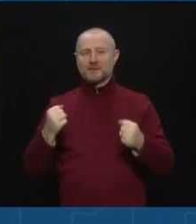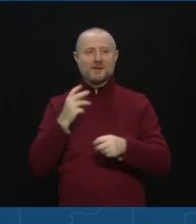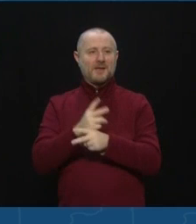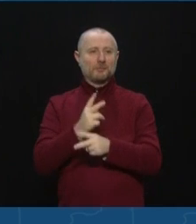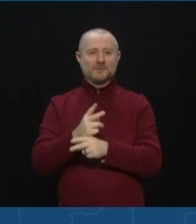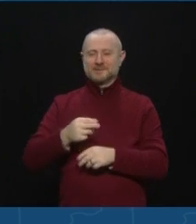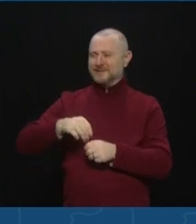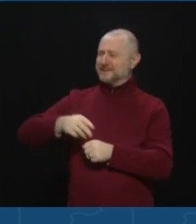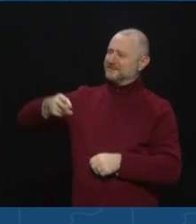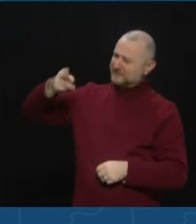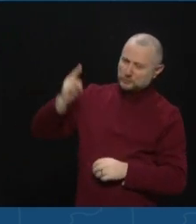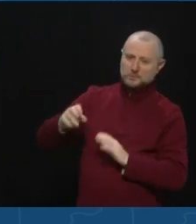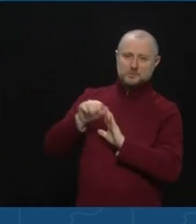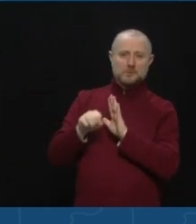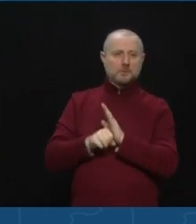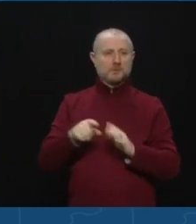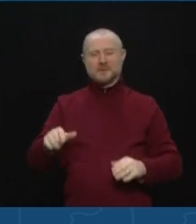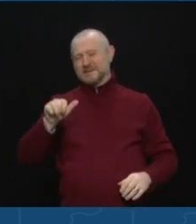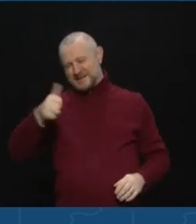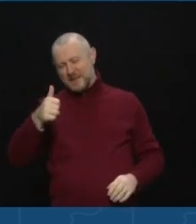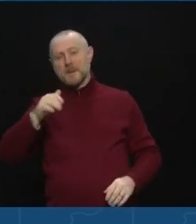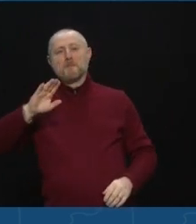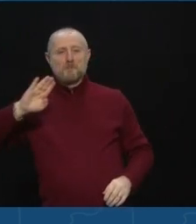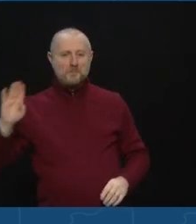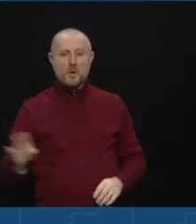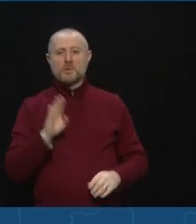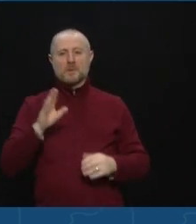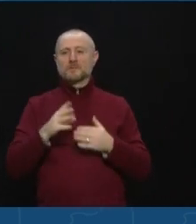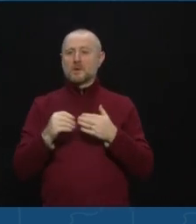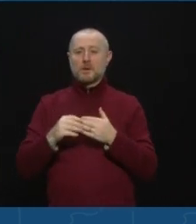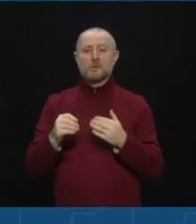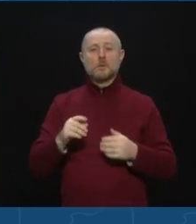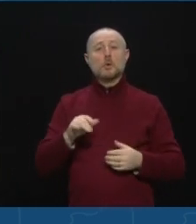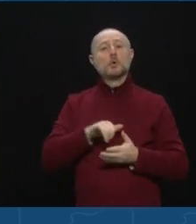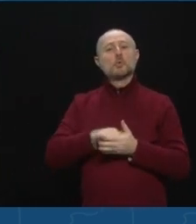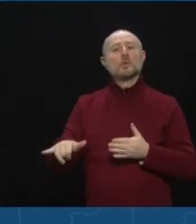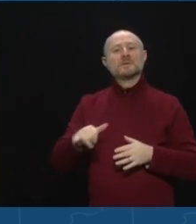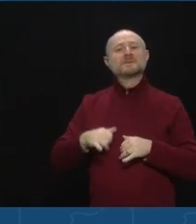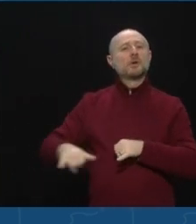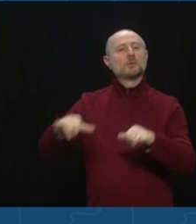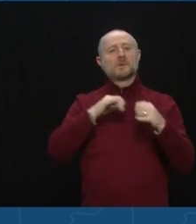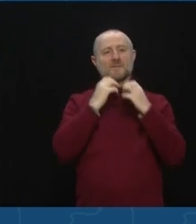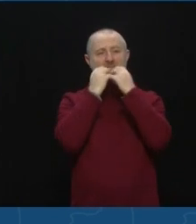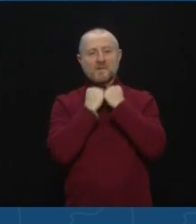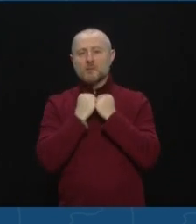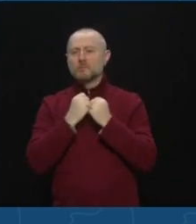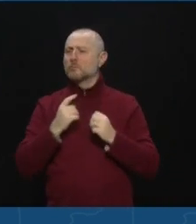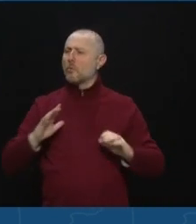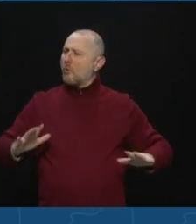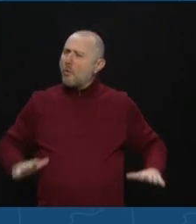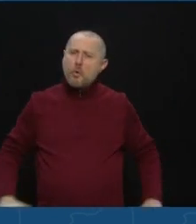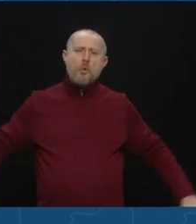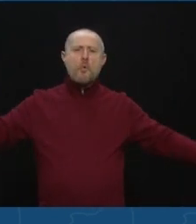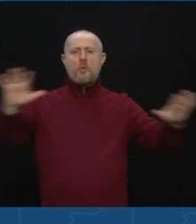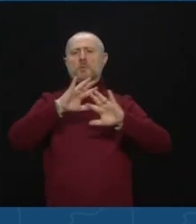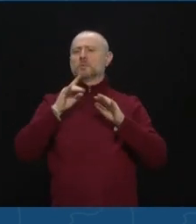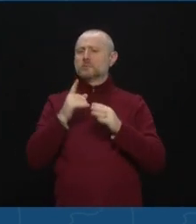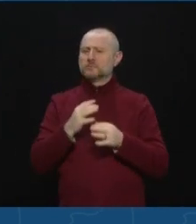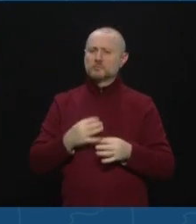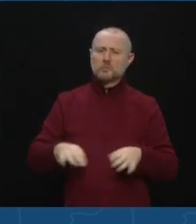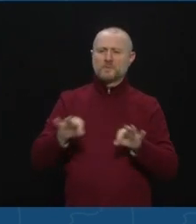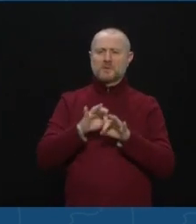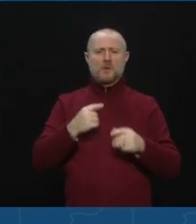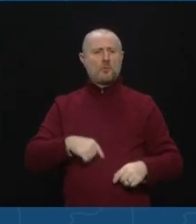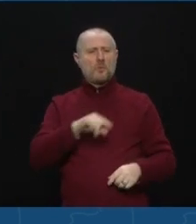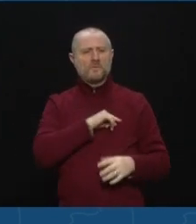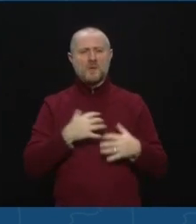billion. One of our shared values as New Yorkers is that everyone deserves the dignity of access to quality health care,